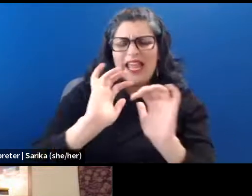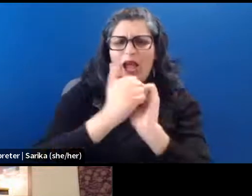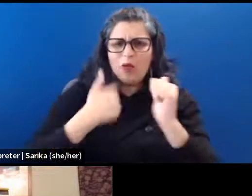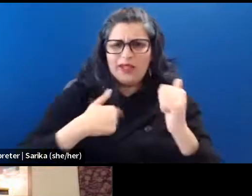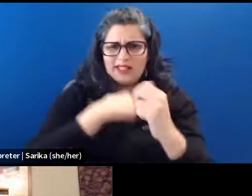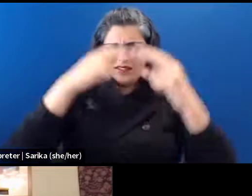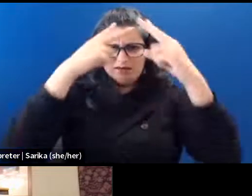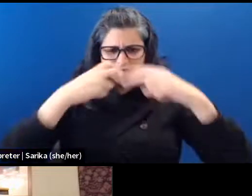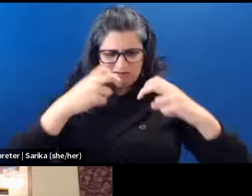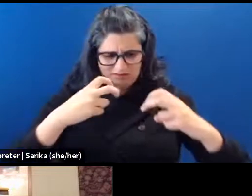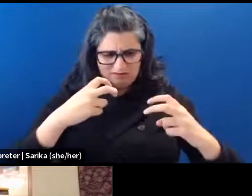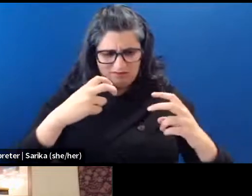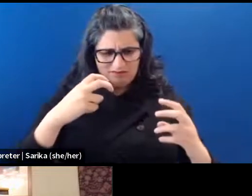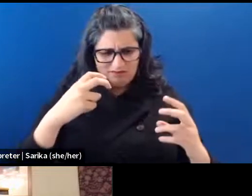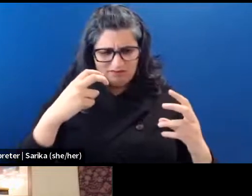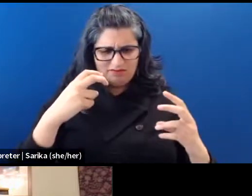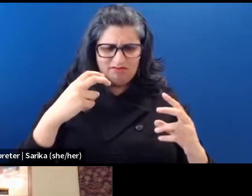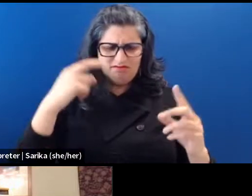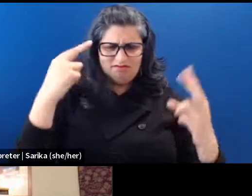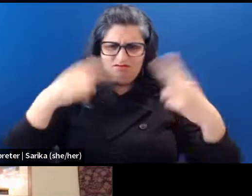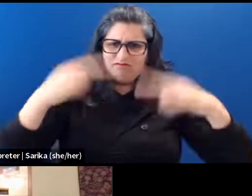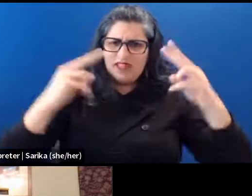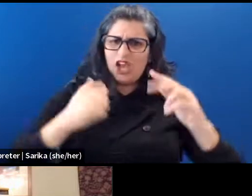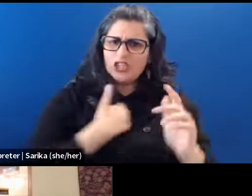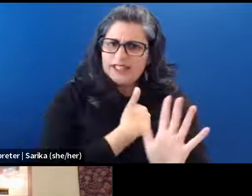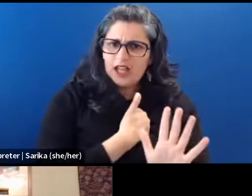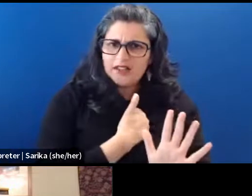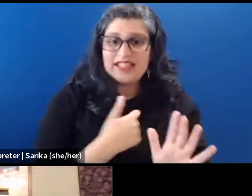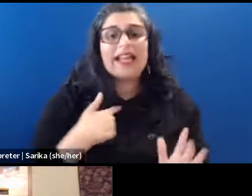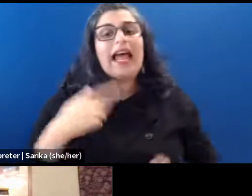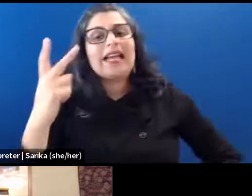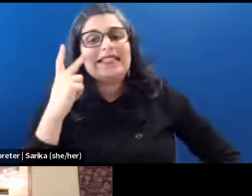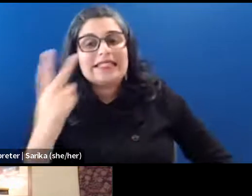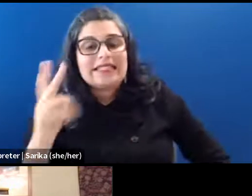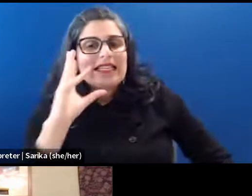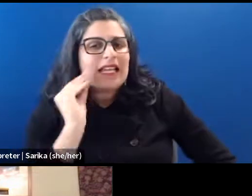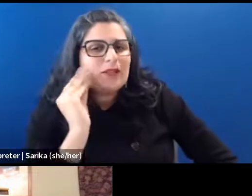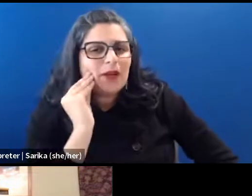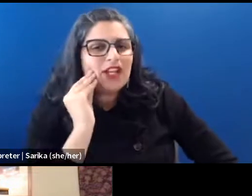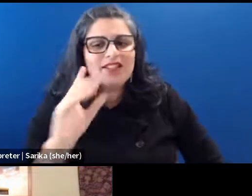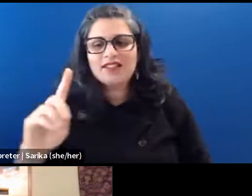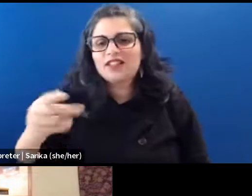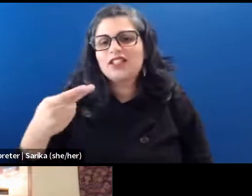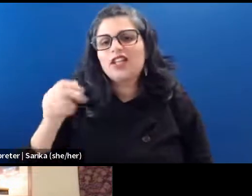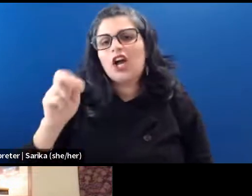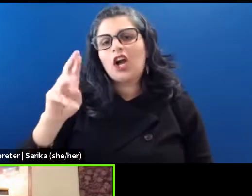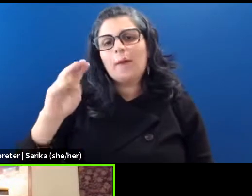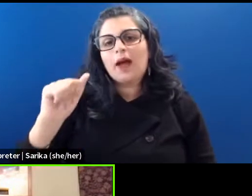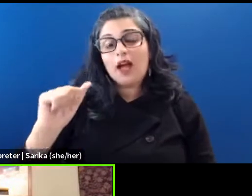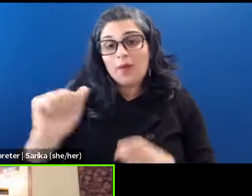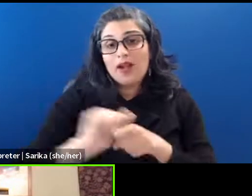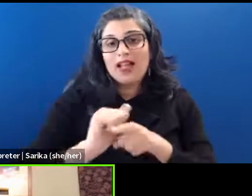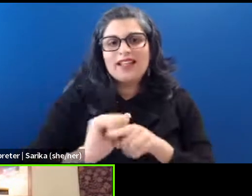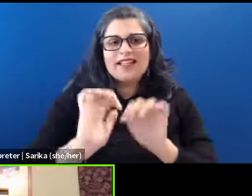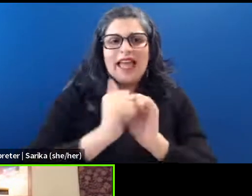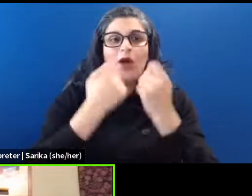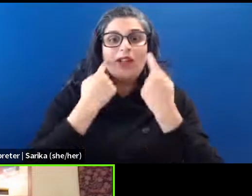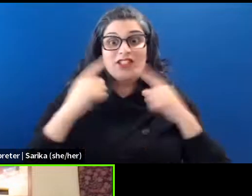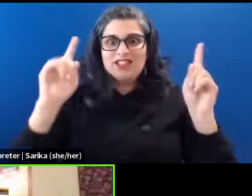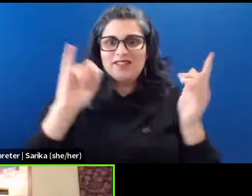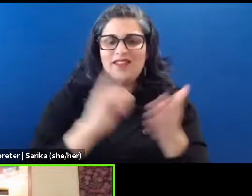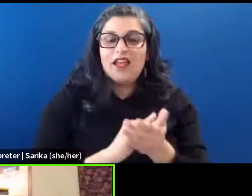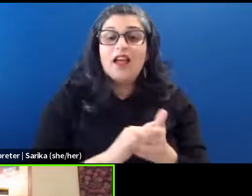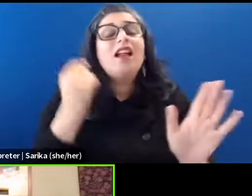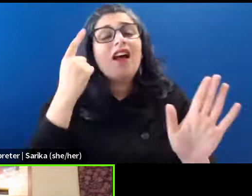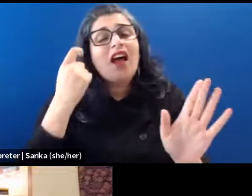see and I experience Dharma practice as the way to achieve that. I do make